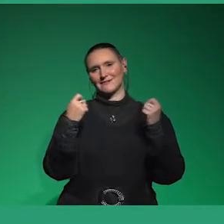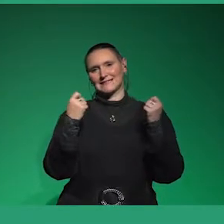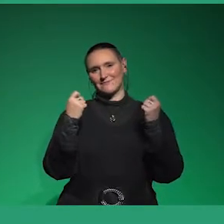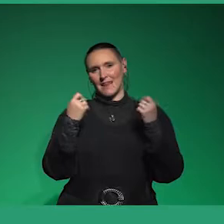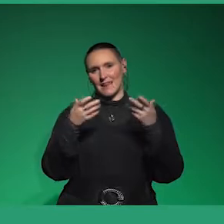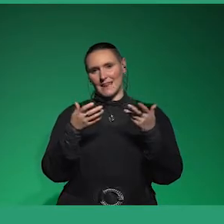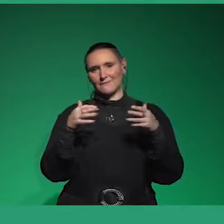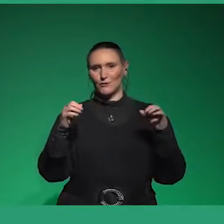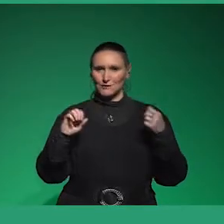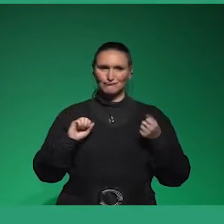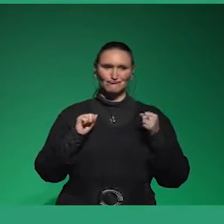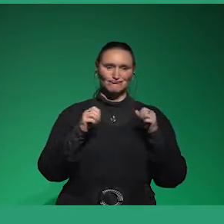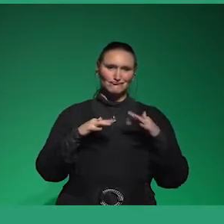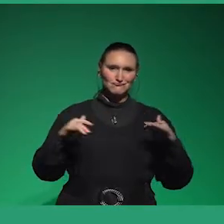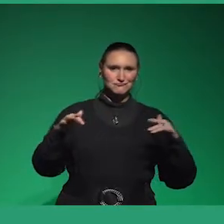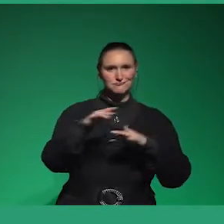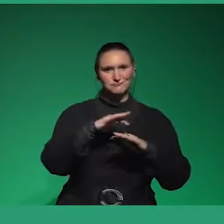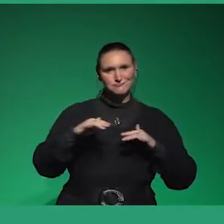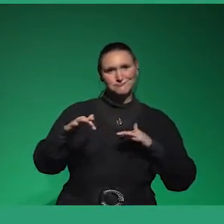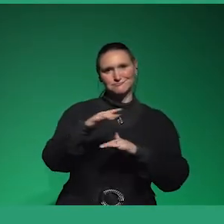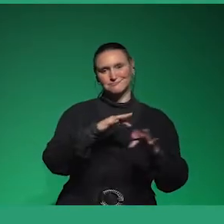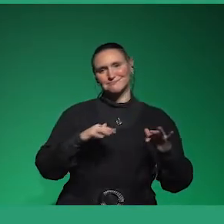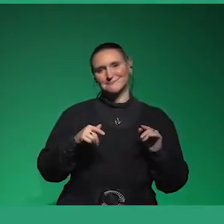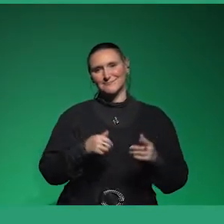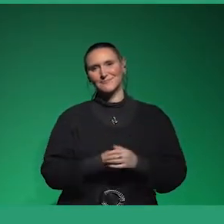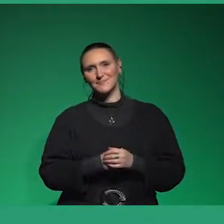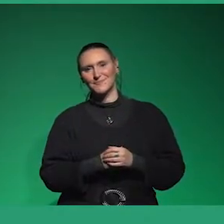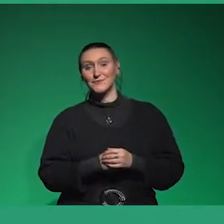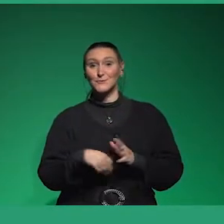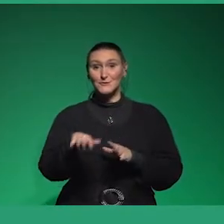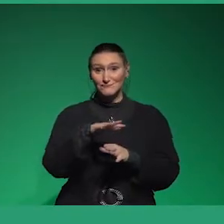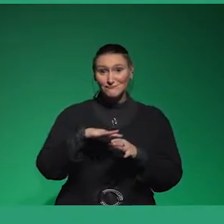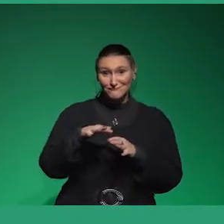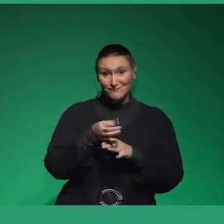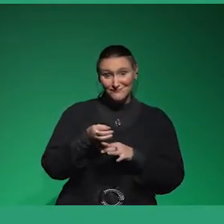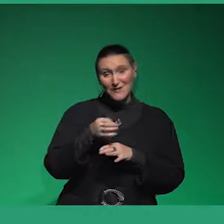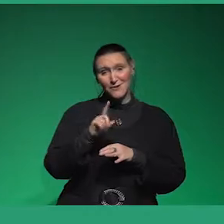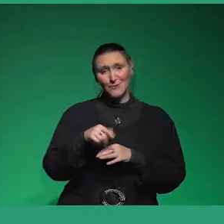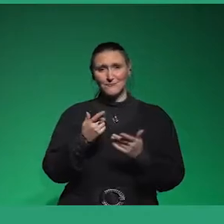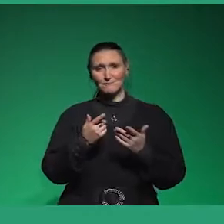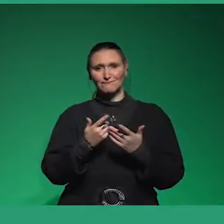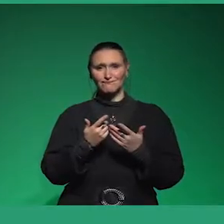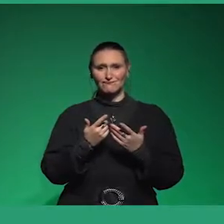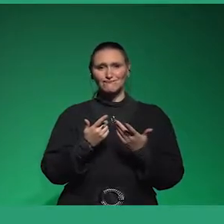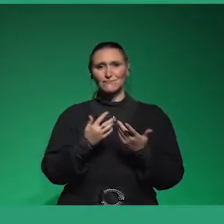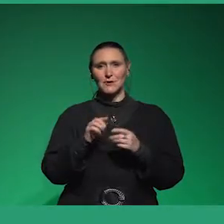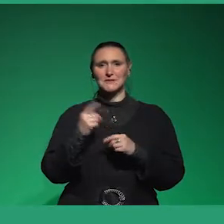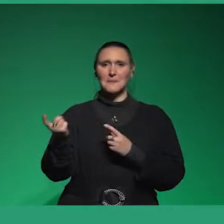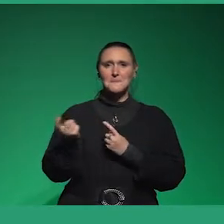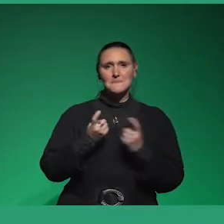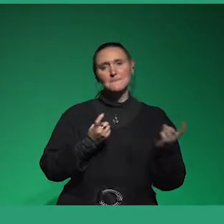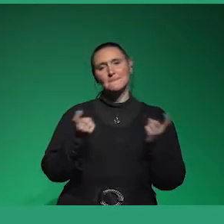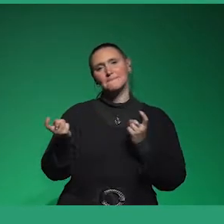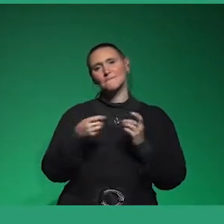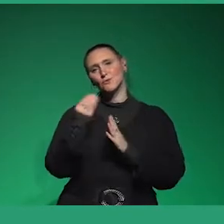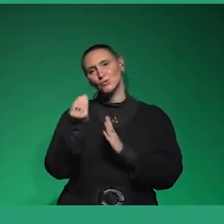also artists on residence. There is friends from Japan. Then there is from part of Indonesia